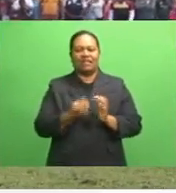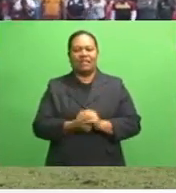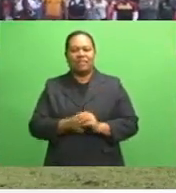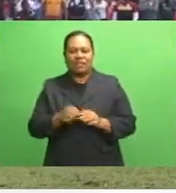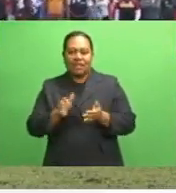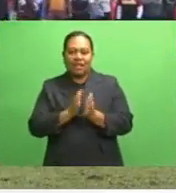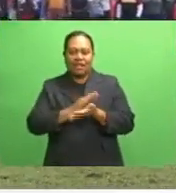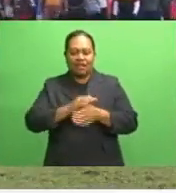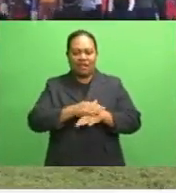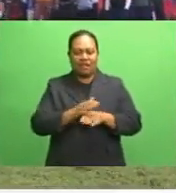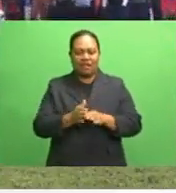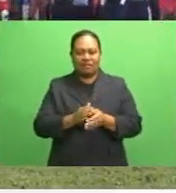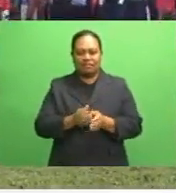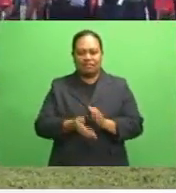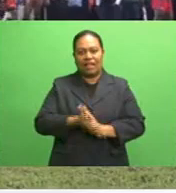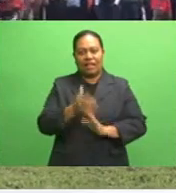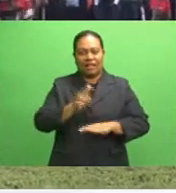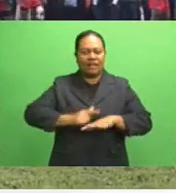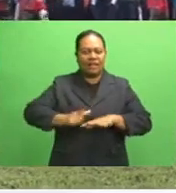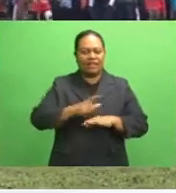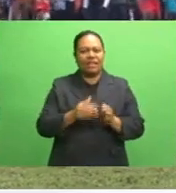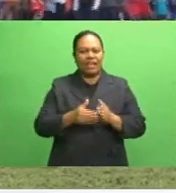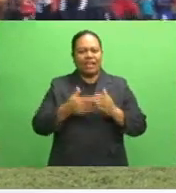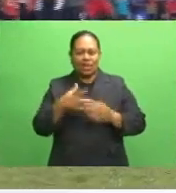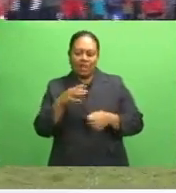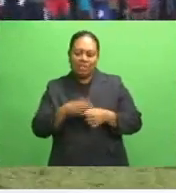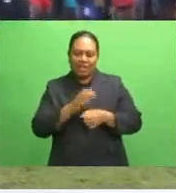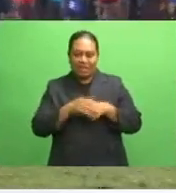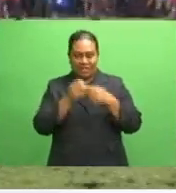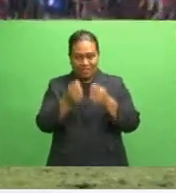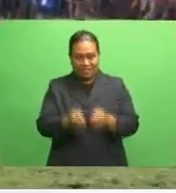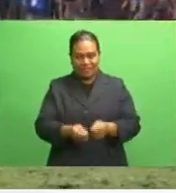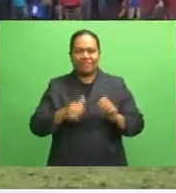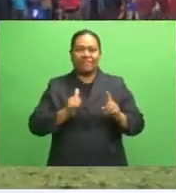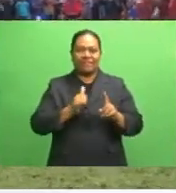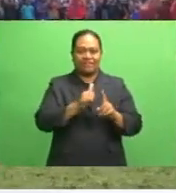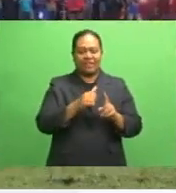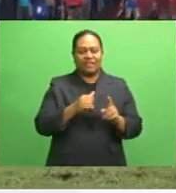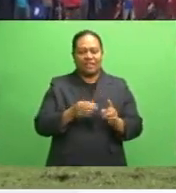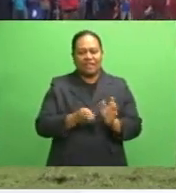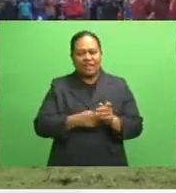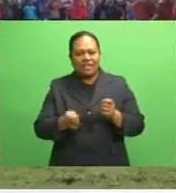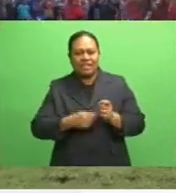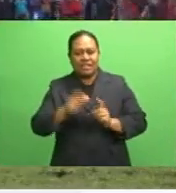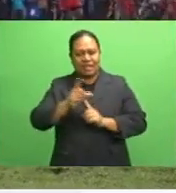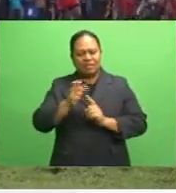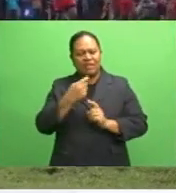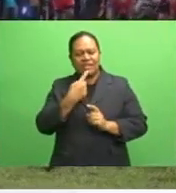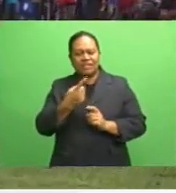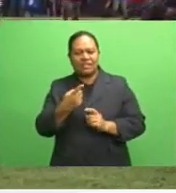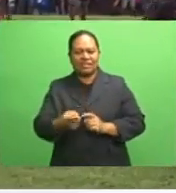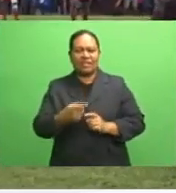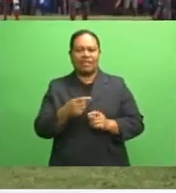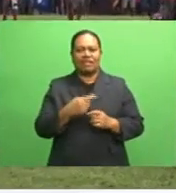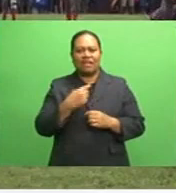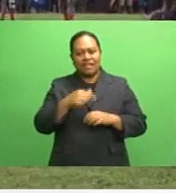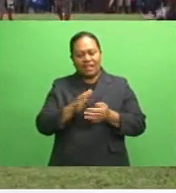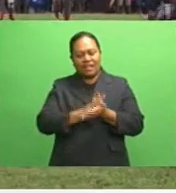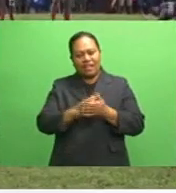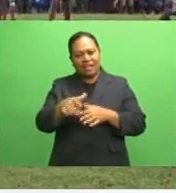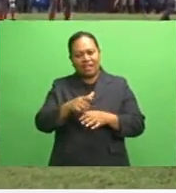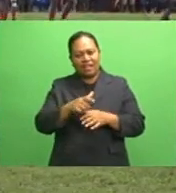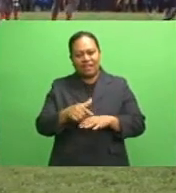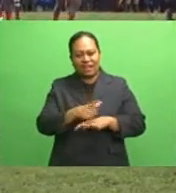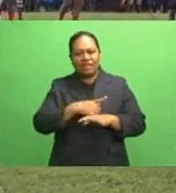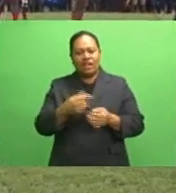spell with a successful penalty and a converted try. Naitha Siri captain Sireli Kalodhava reassured Highlanders fans that they will come